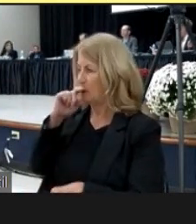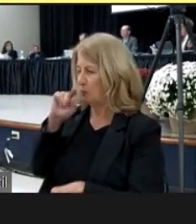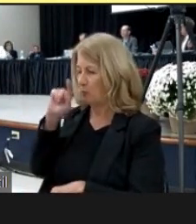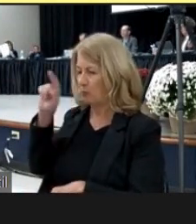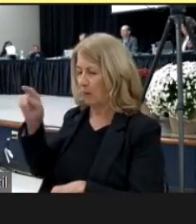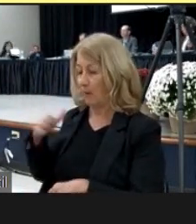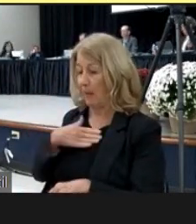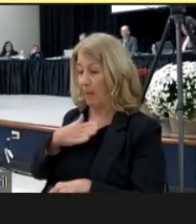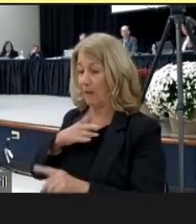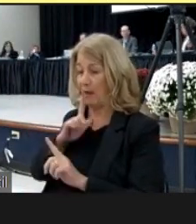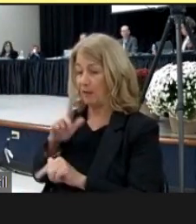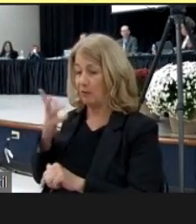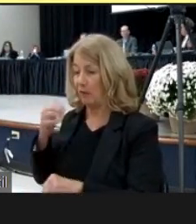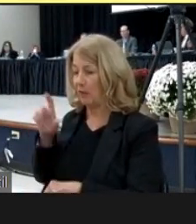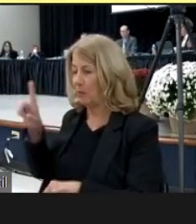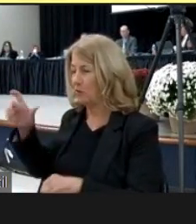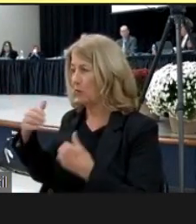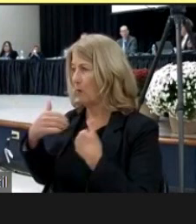Happy to answer any questions.